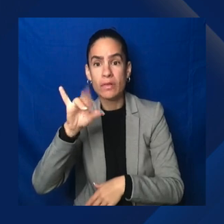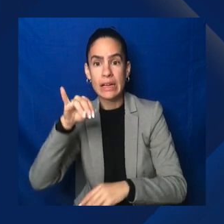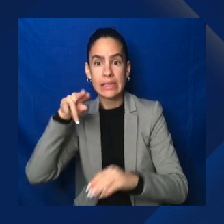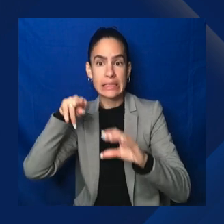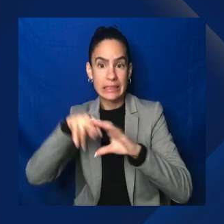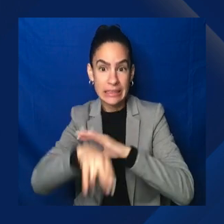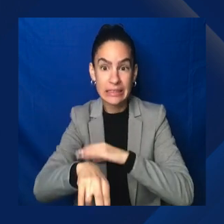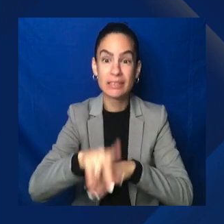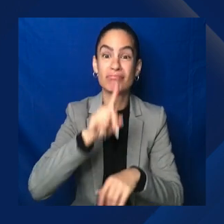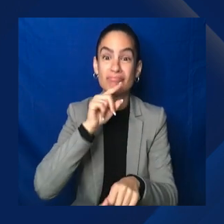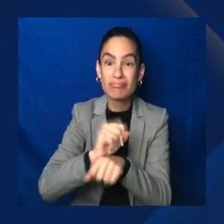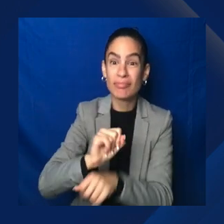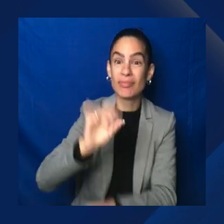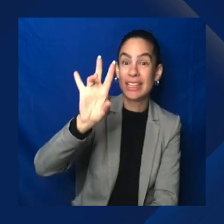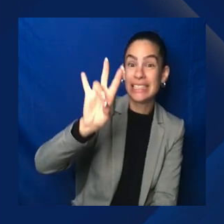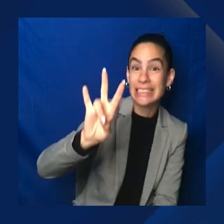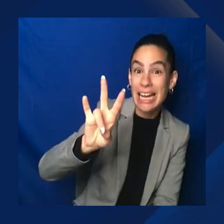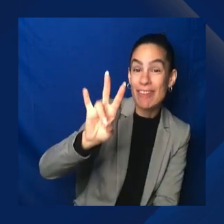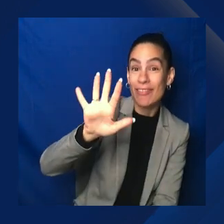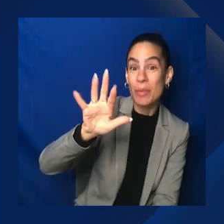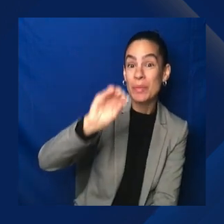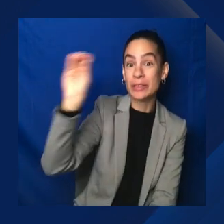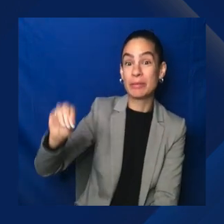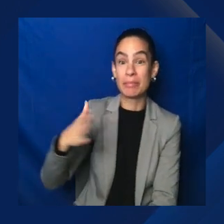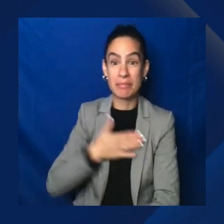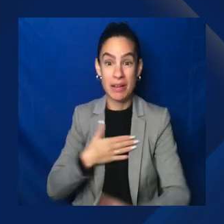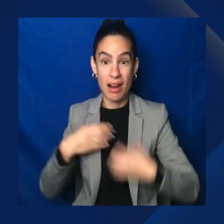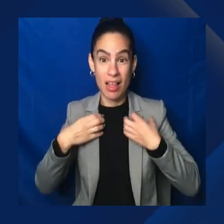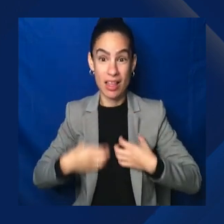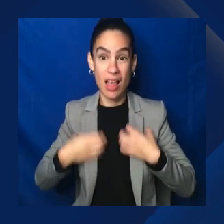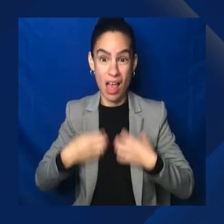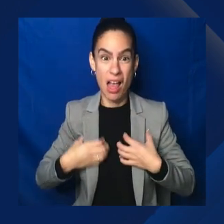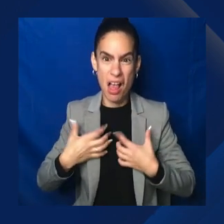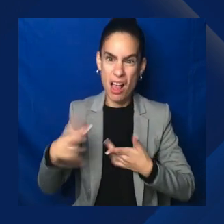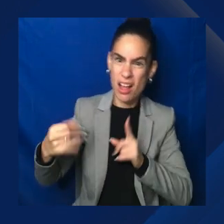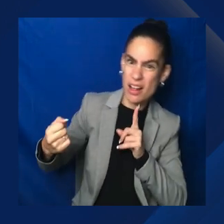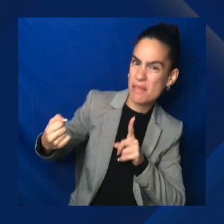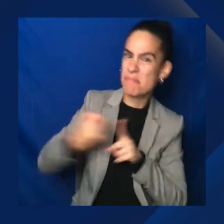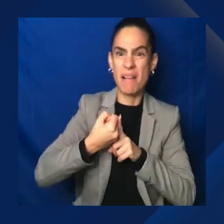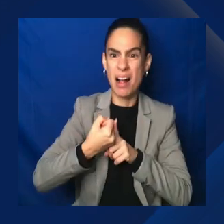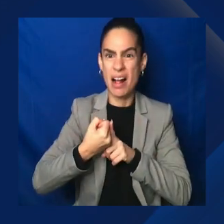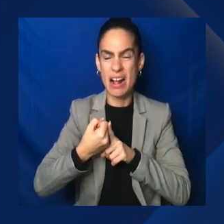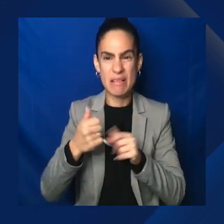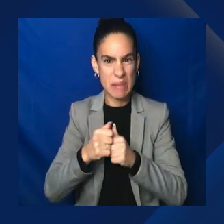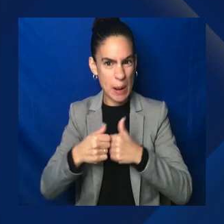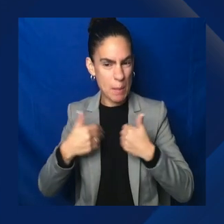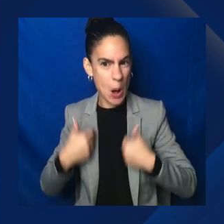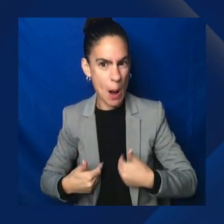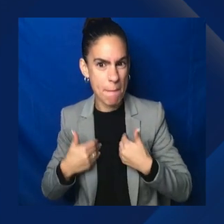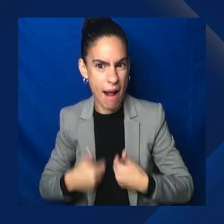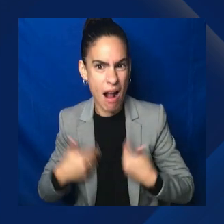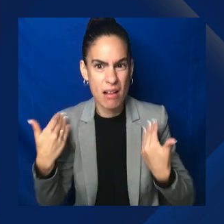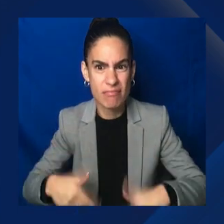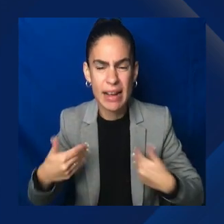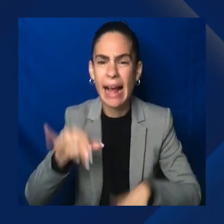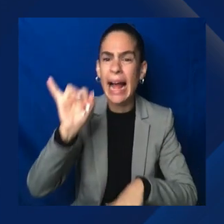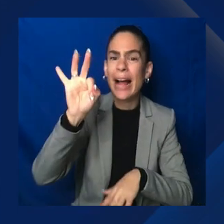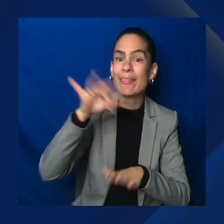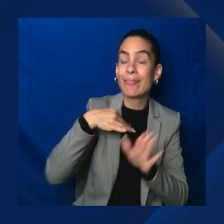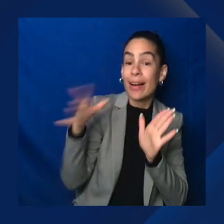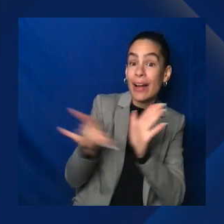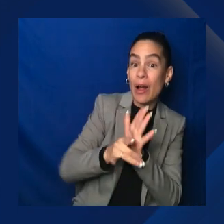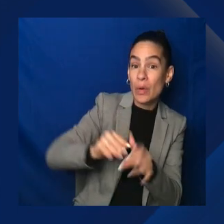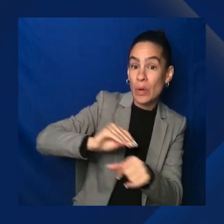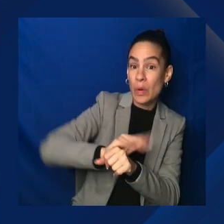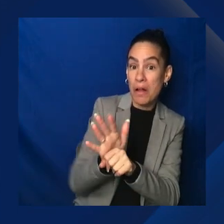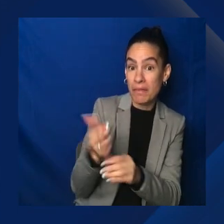by the pneumonia. And so I had to think about what would my life be like? And if I got hit with COVID again, would I survive? Mm-hmm. And so I wanted to increase